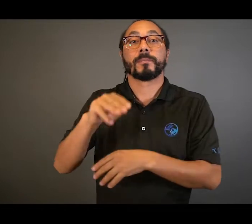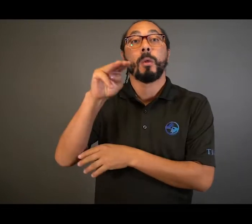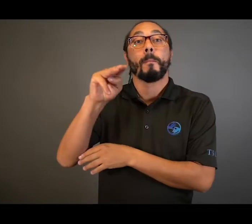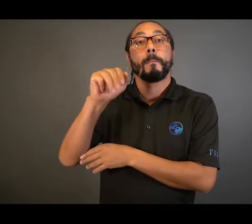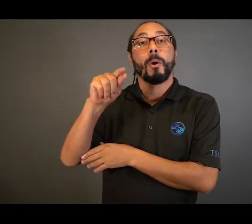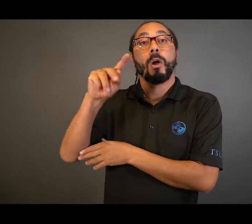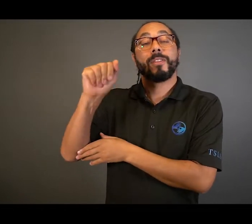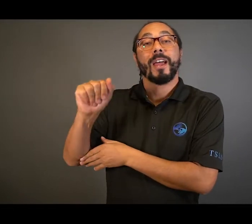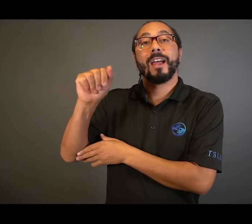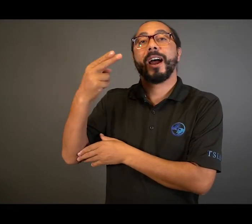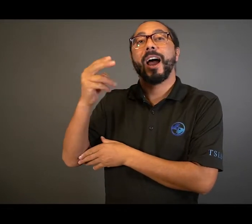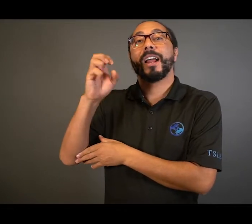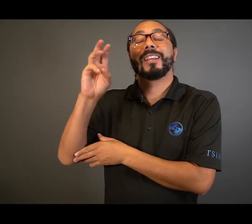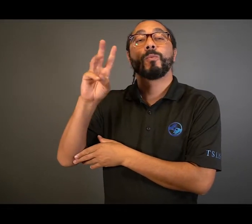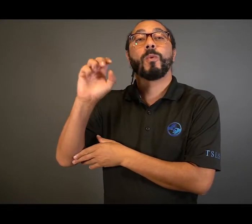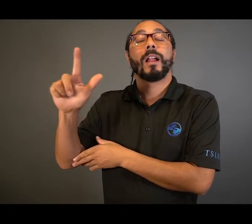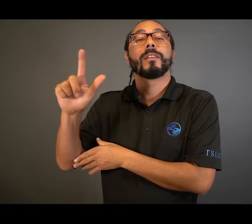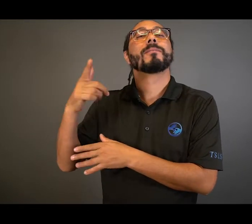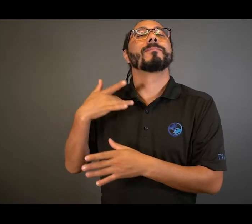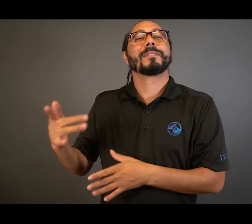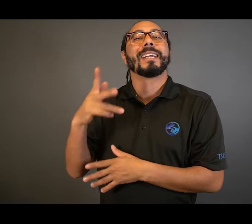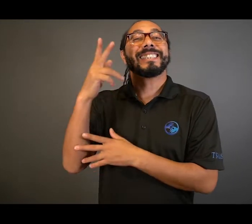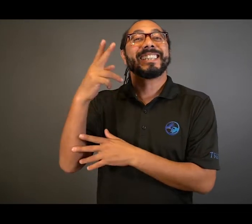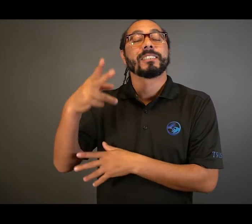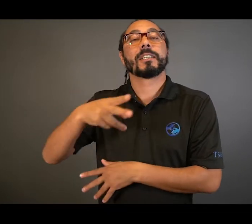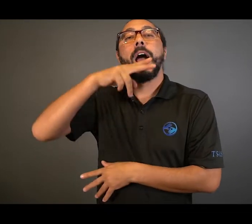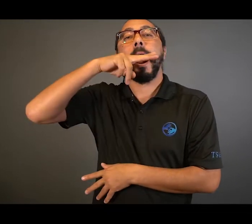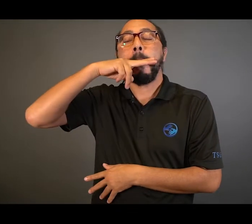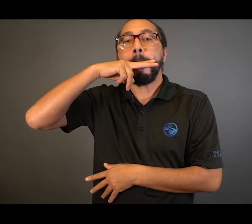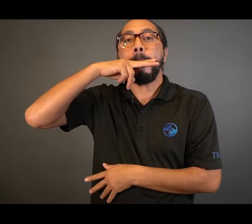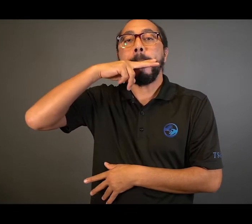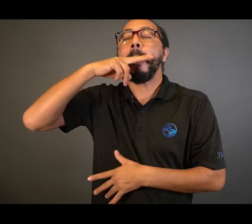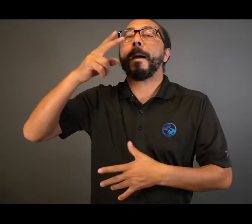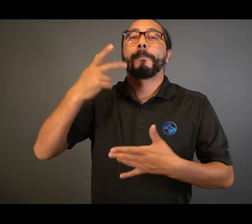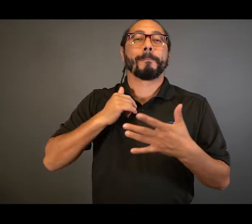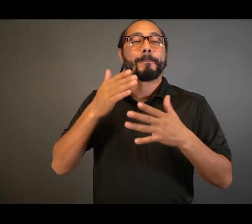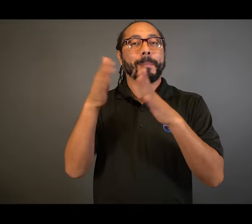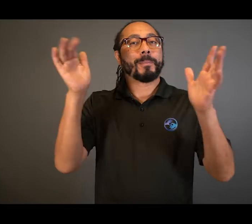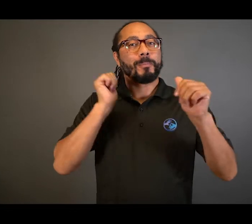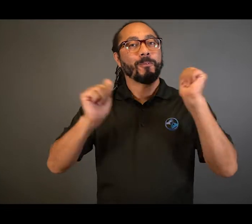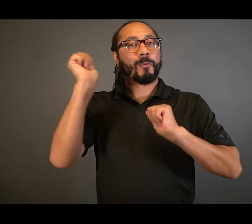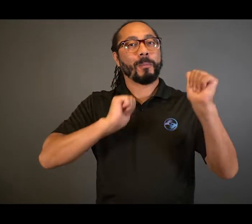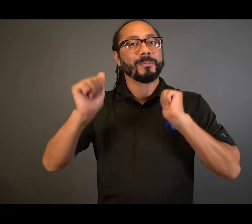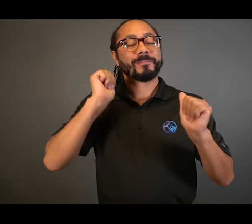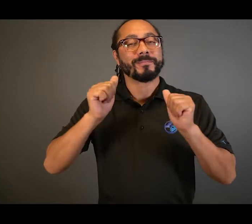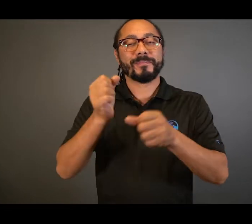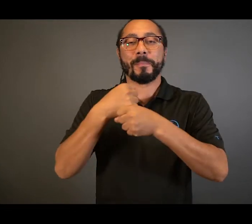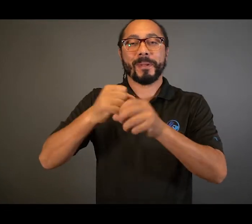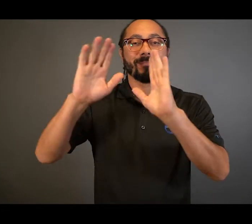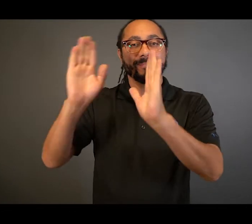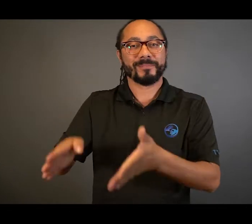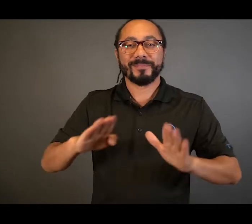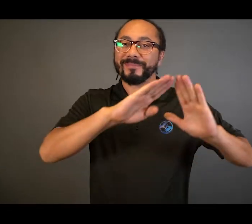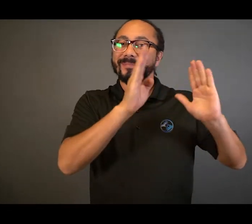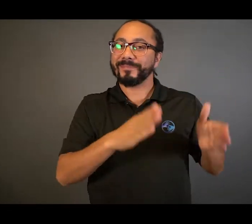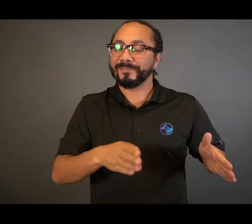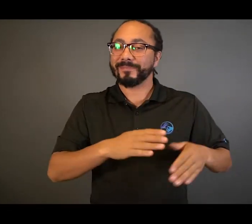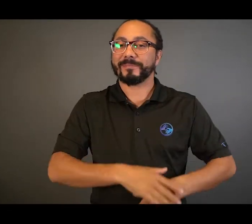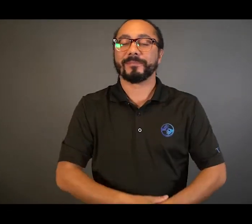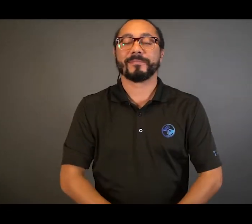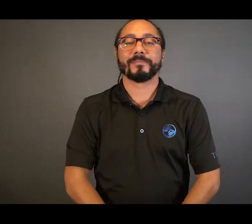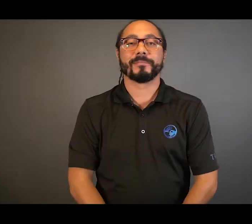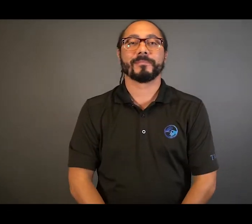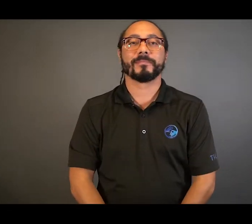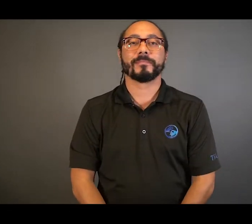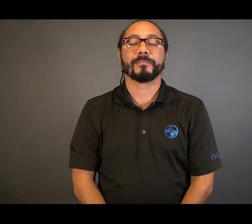Martha Honeywell often produced silhouettes with scissors held in her mouth in public performances. Now, inside Montgomery's Inn